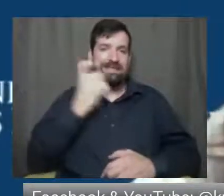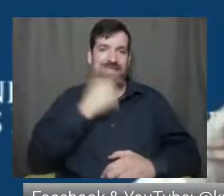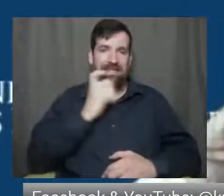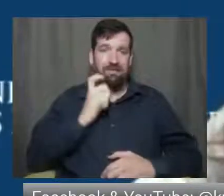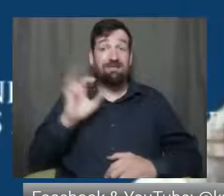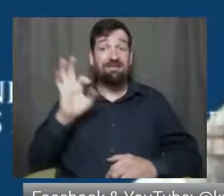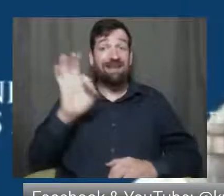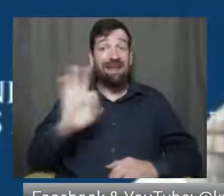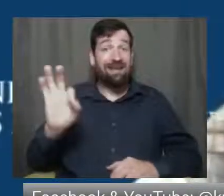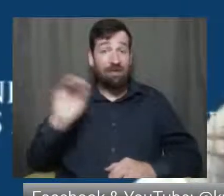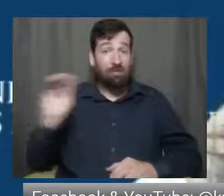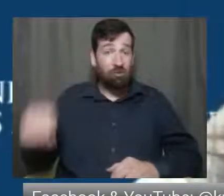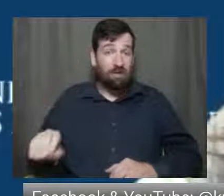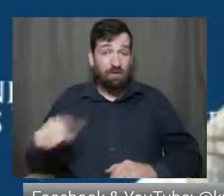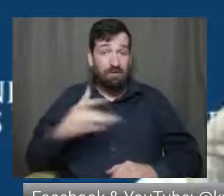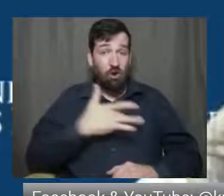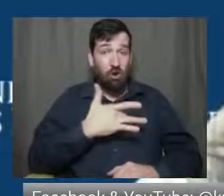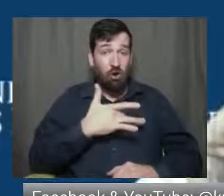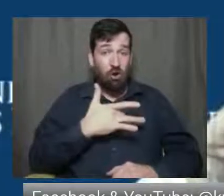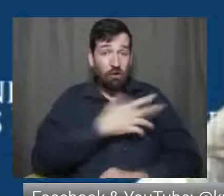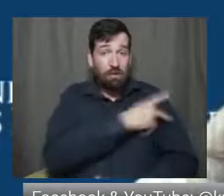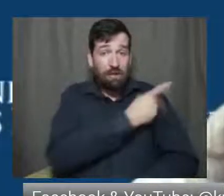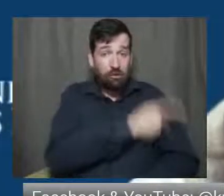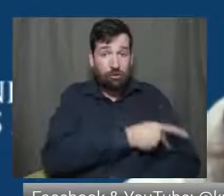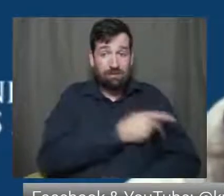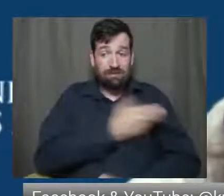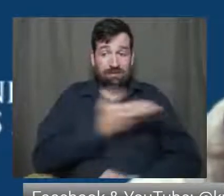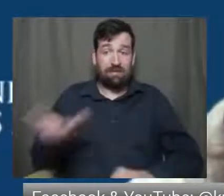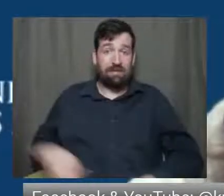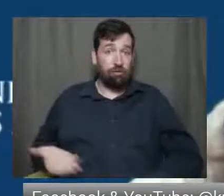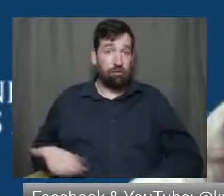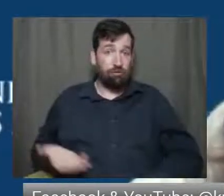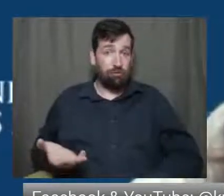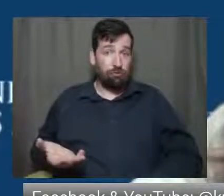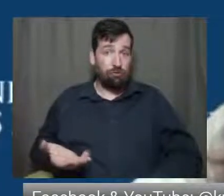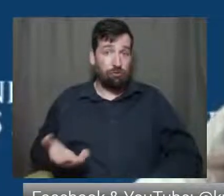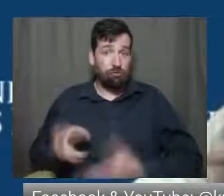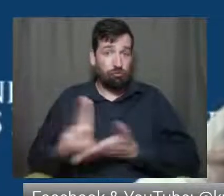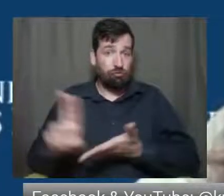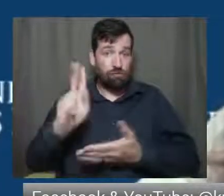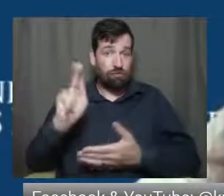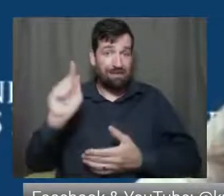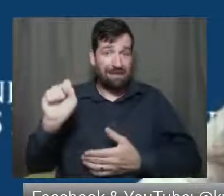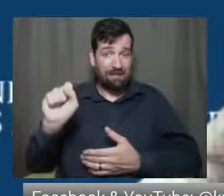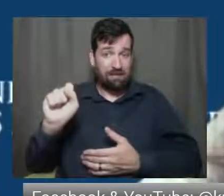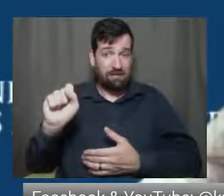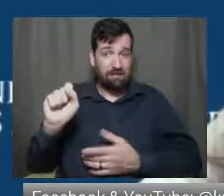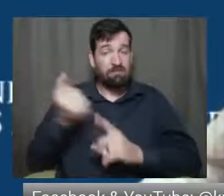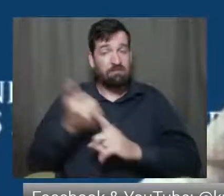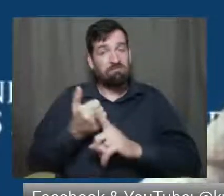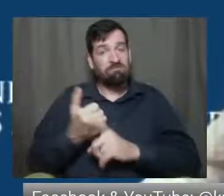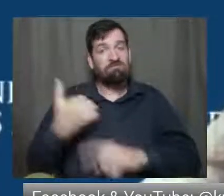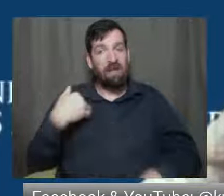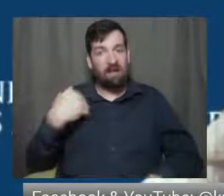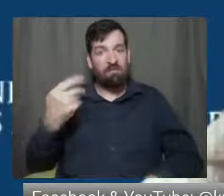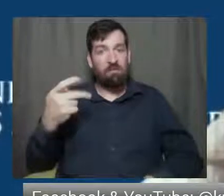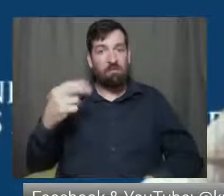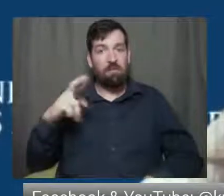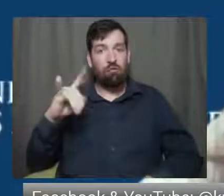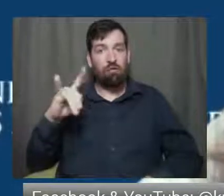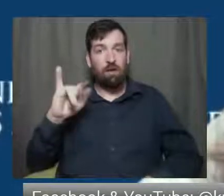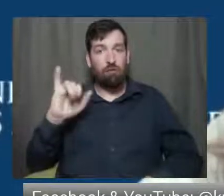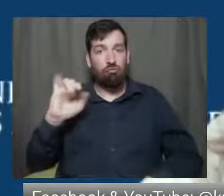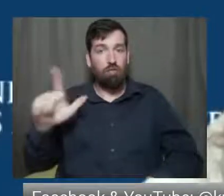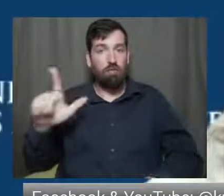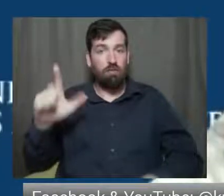99% of our heart patients at the University of Kansas has periodontal disease. And if you look